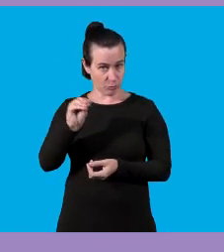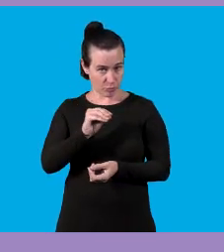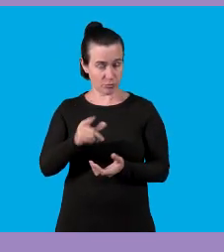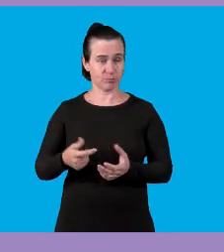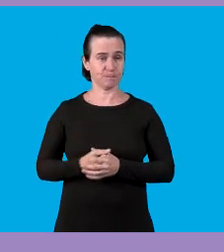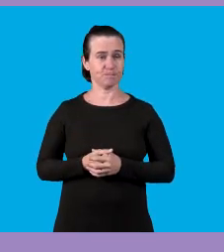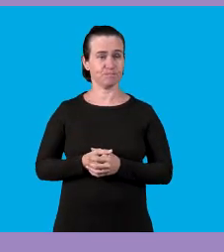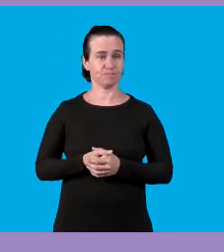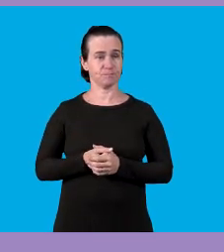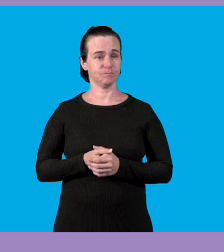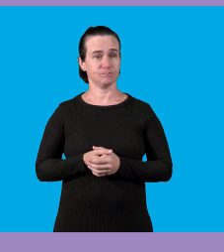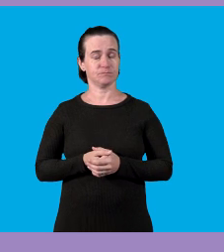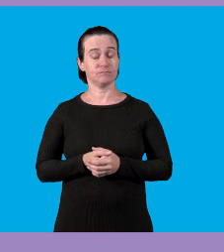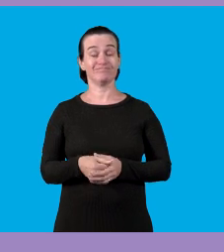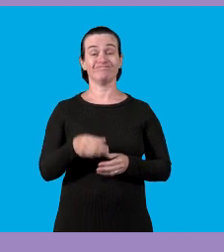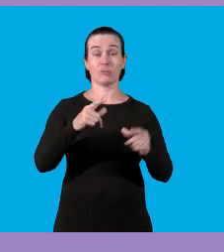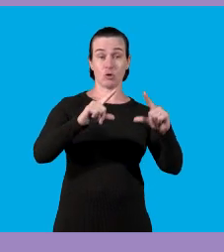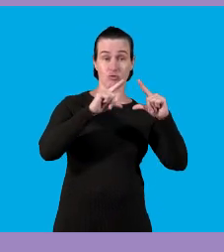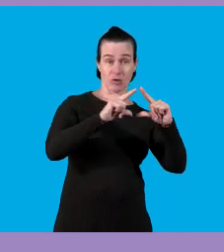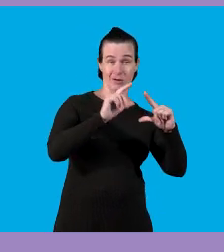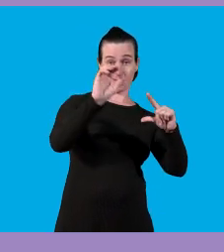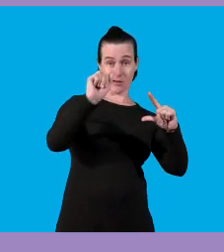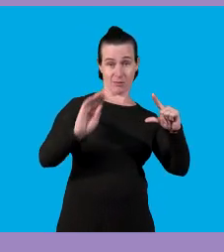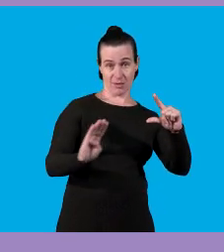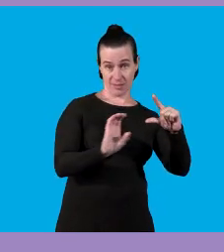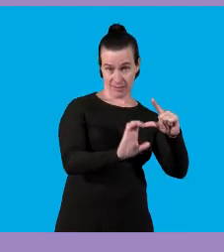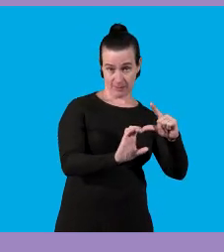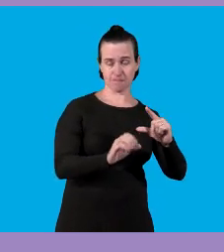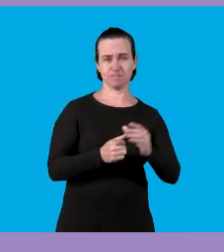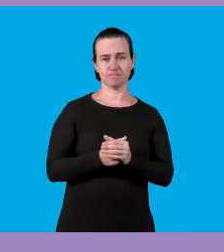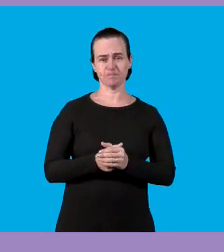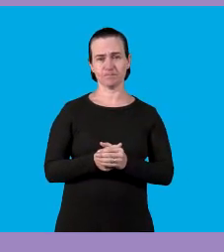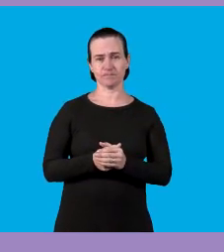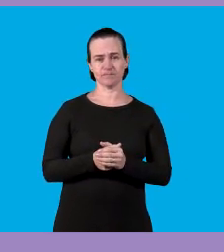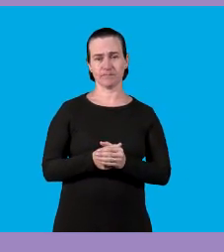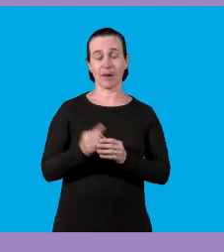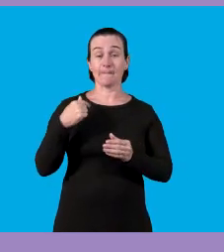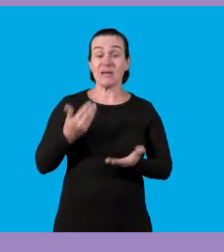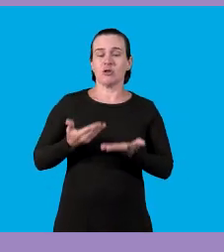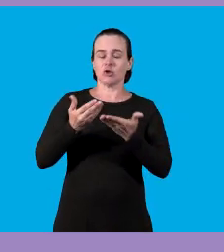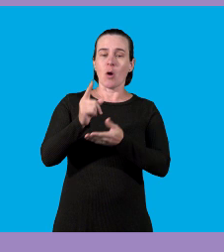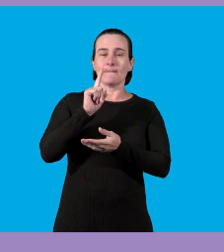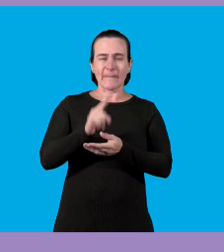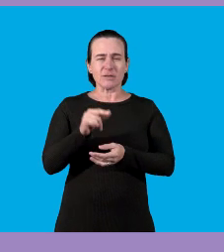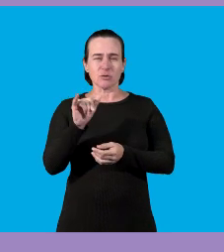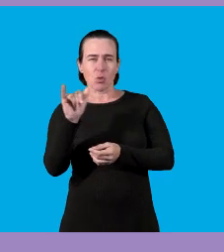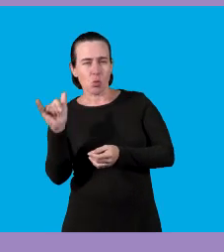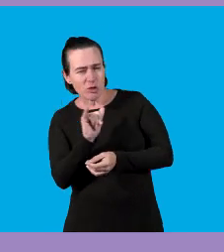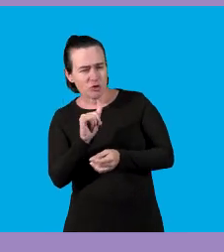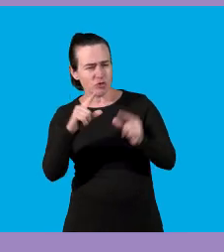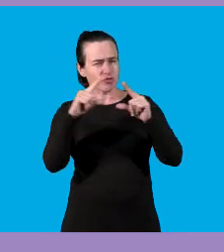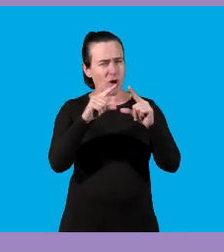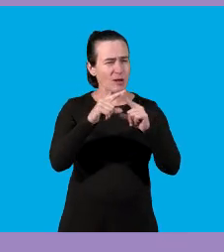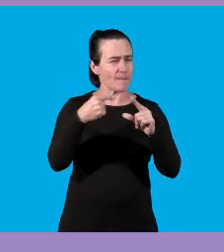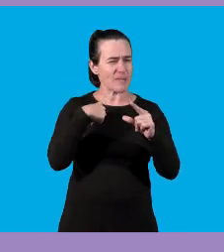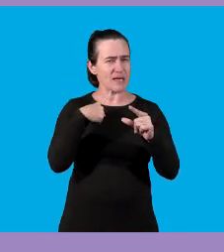first part is to say in triangle ABC, because you need to show that these are the triangles we are dealing